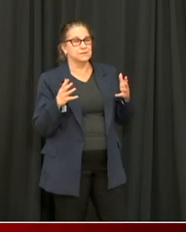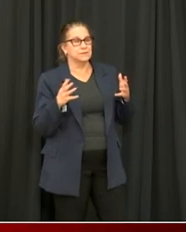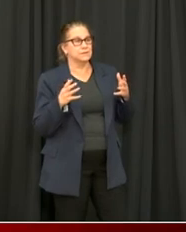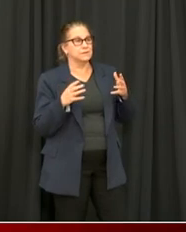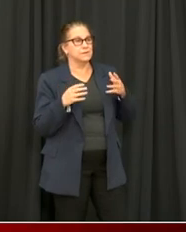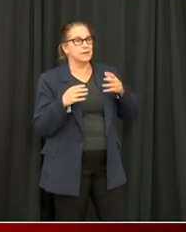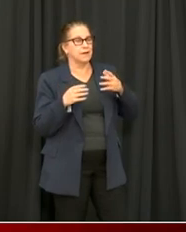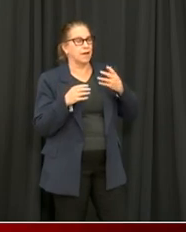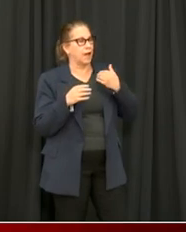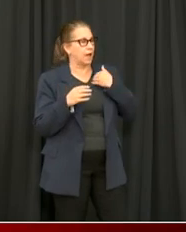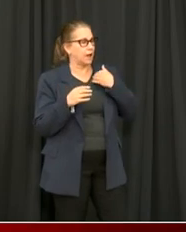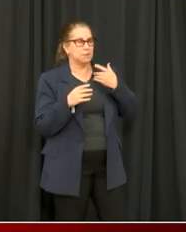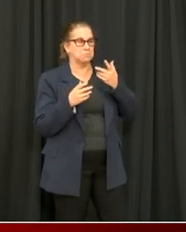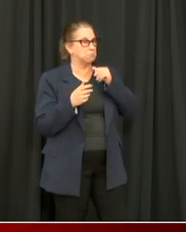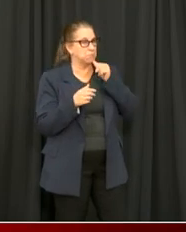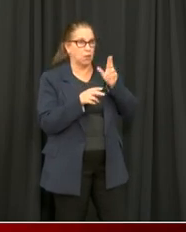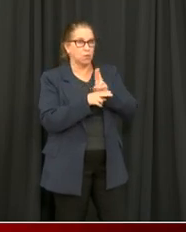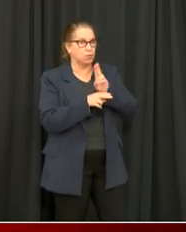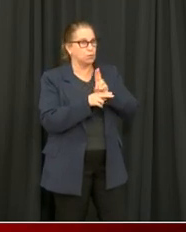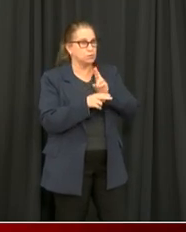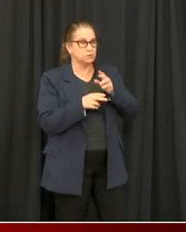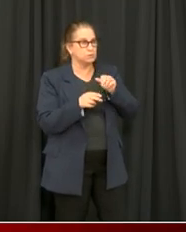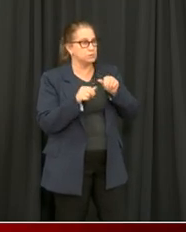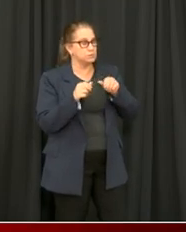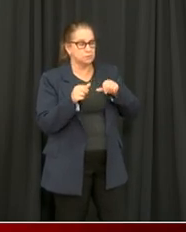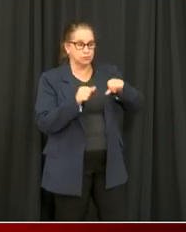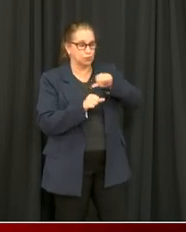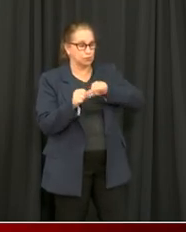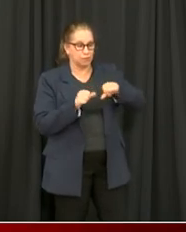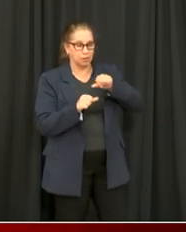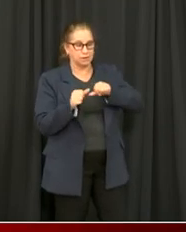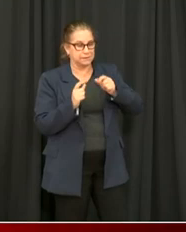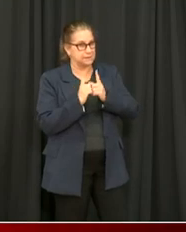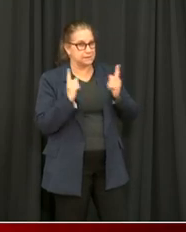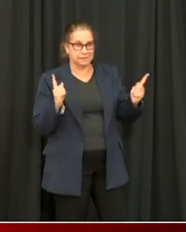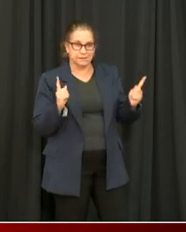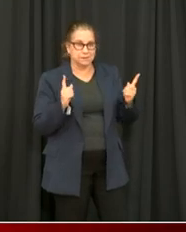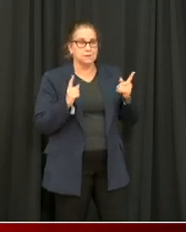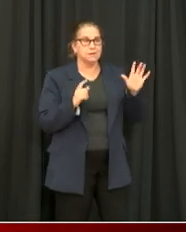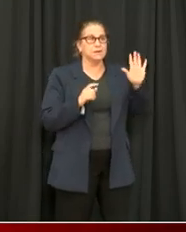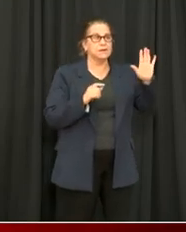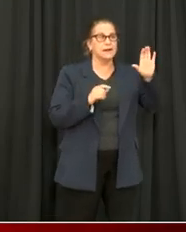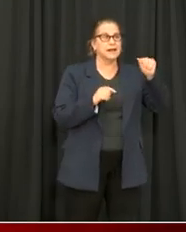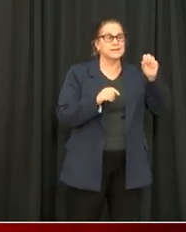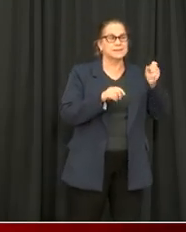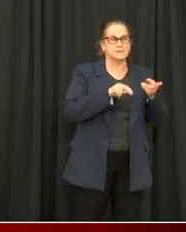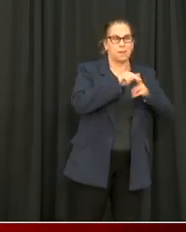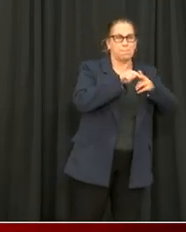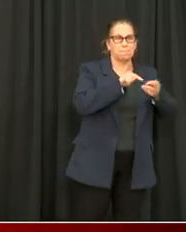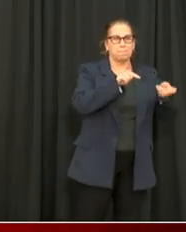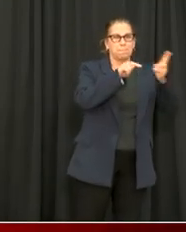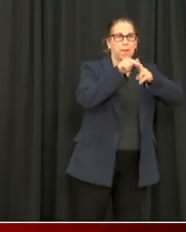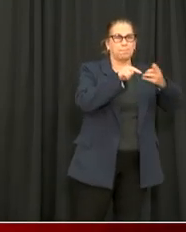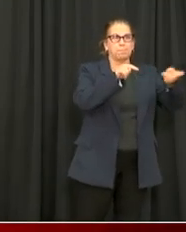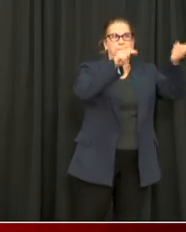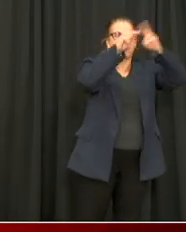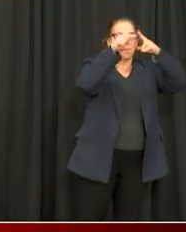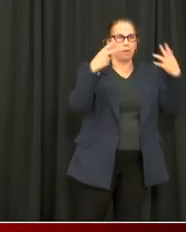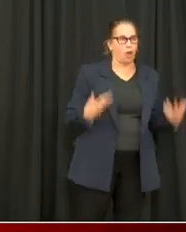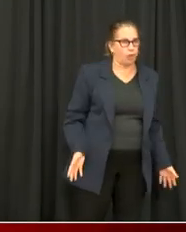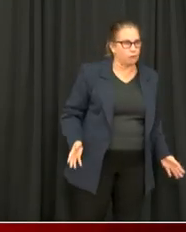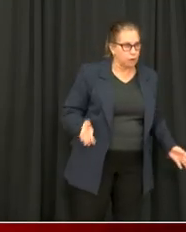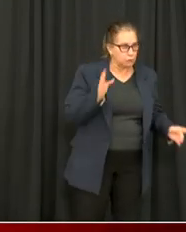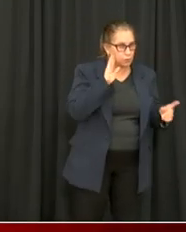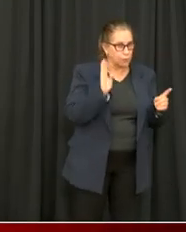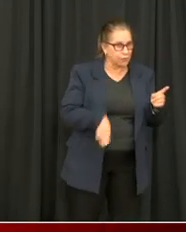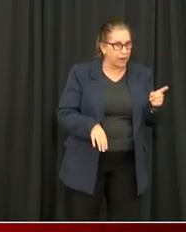seeing a spike in those regions. So two things. How likely or concerned are